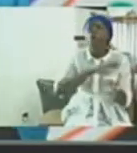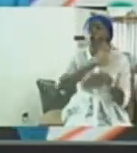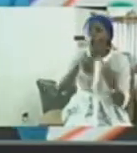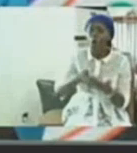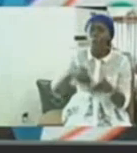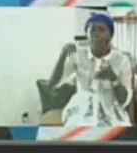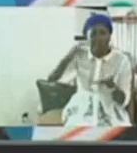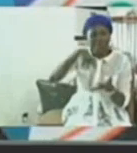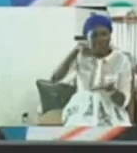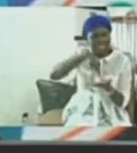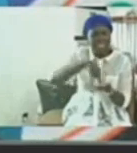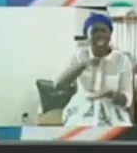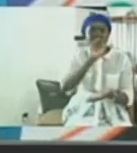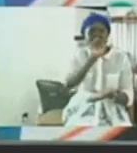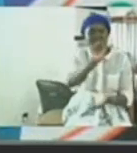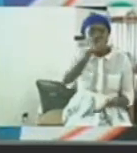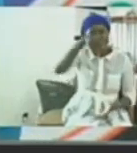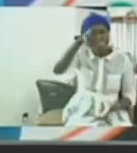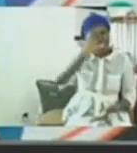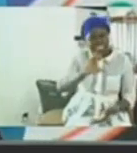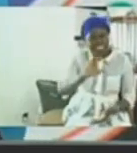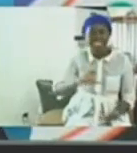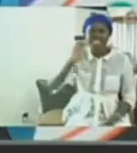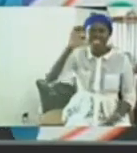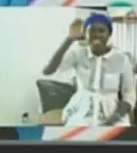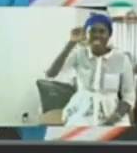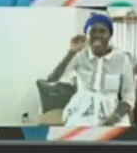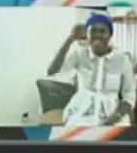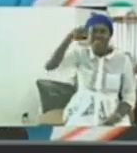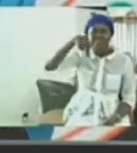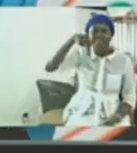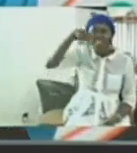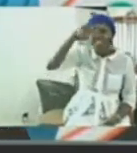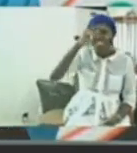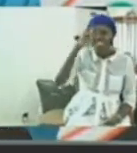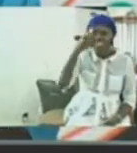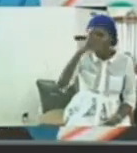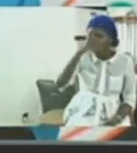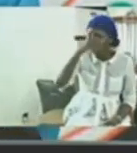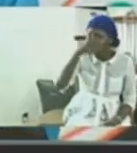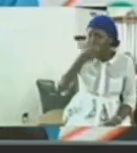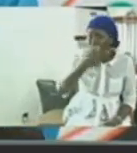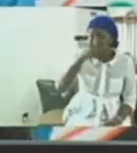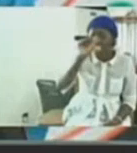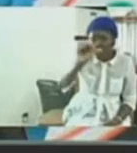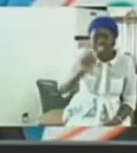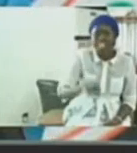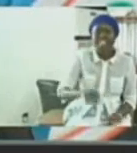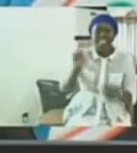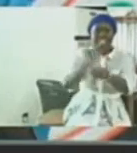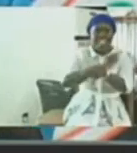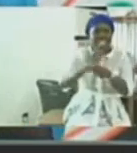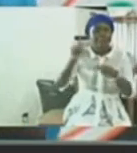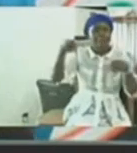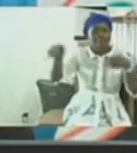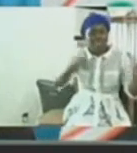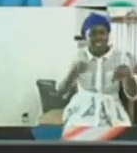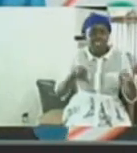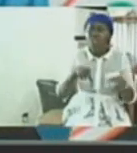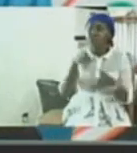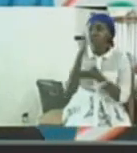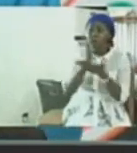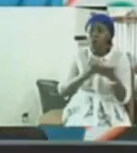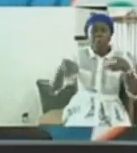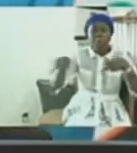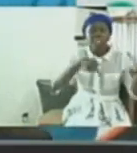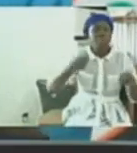APC, PDP, APGA, Labour Party, and some parties, you don't even know their names.